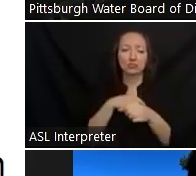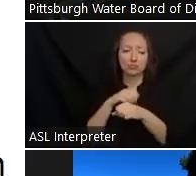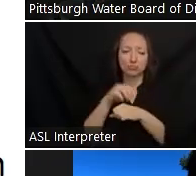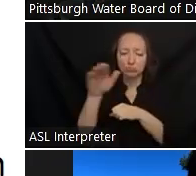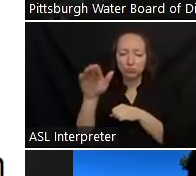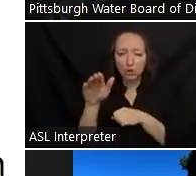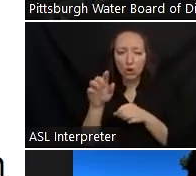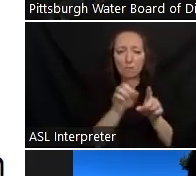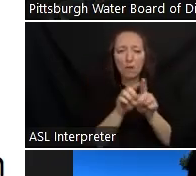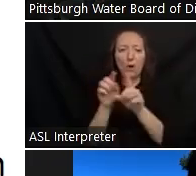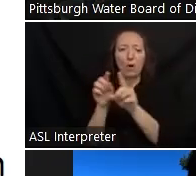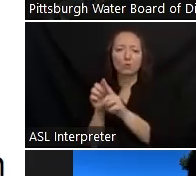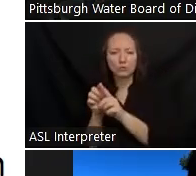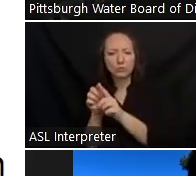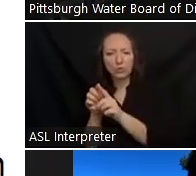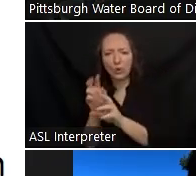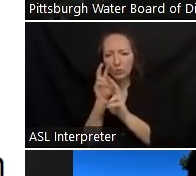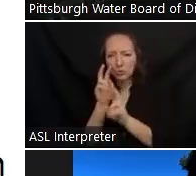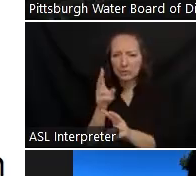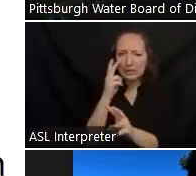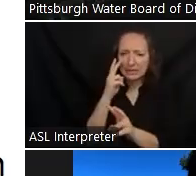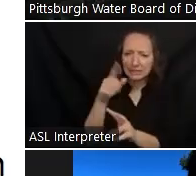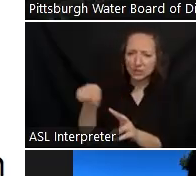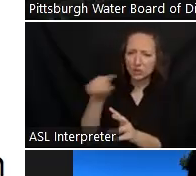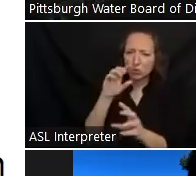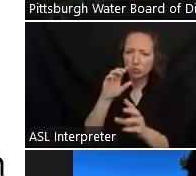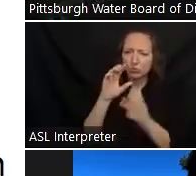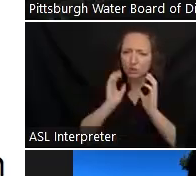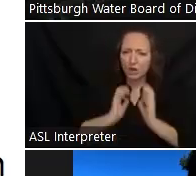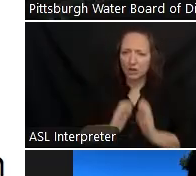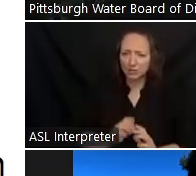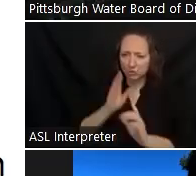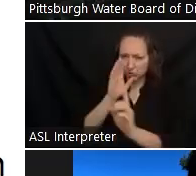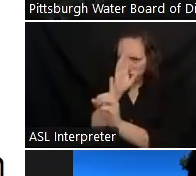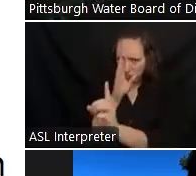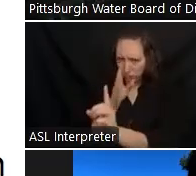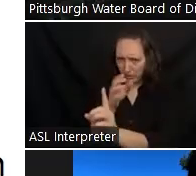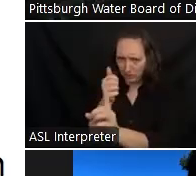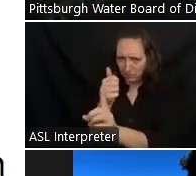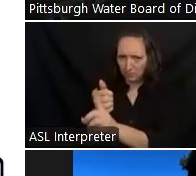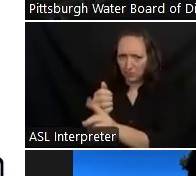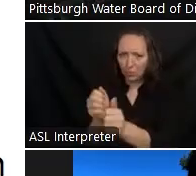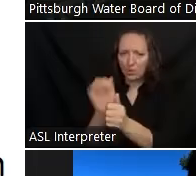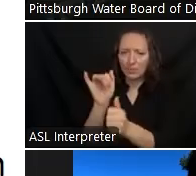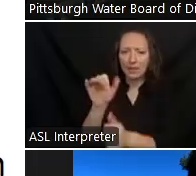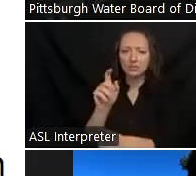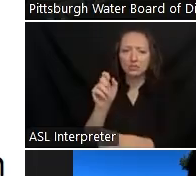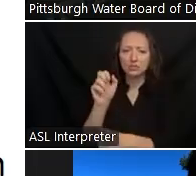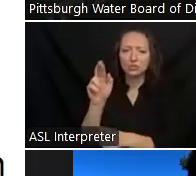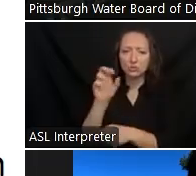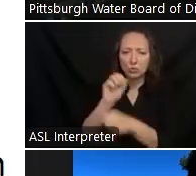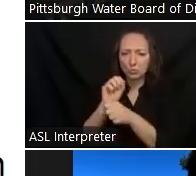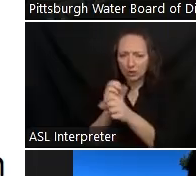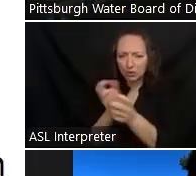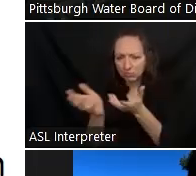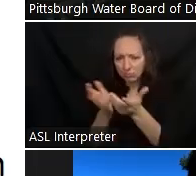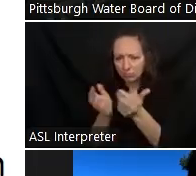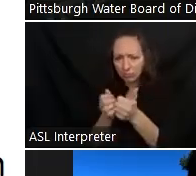those customers directly tied to the sewer we're working on, but casting a wider net for all of the neighbors that